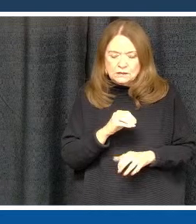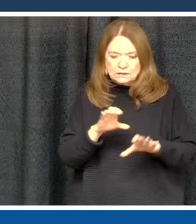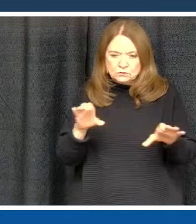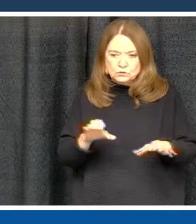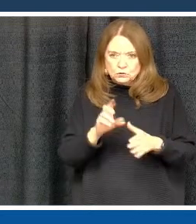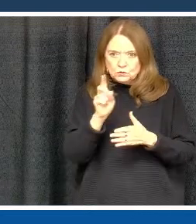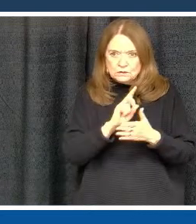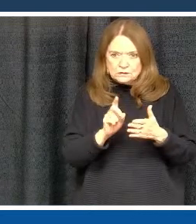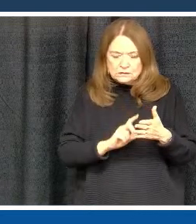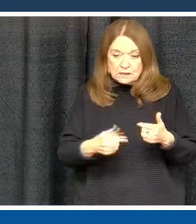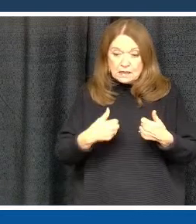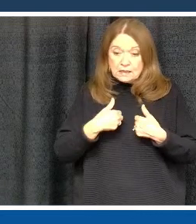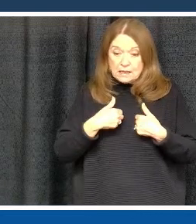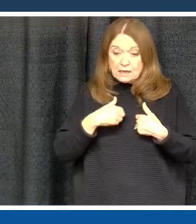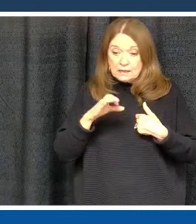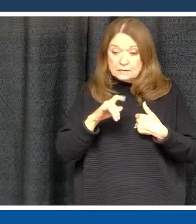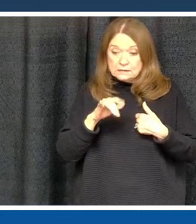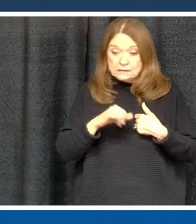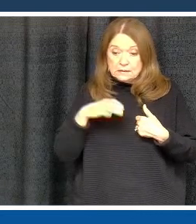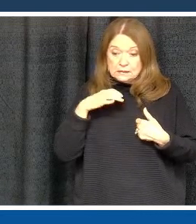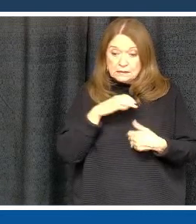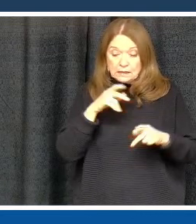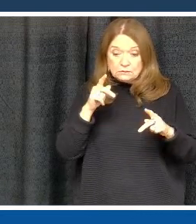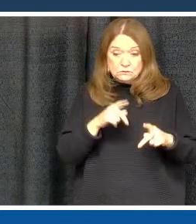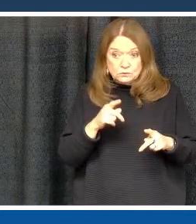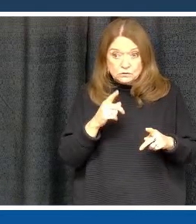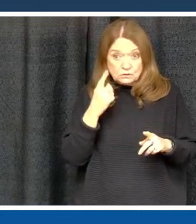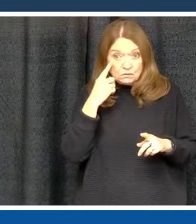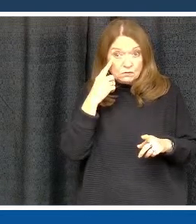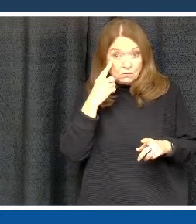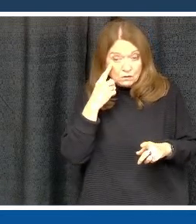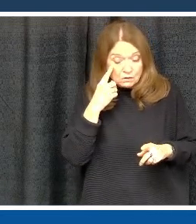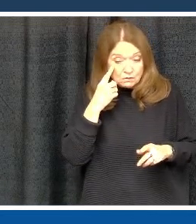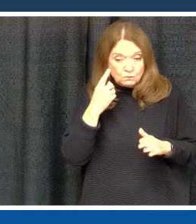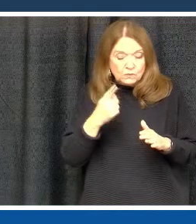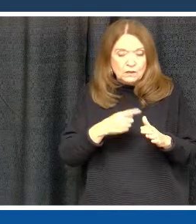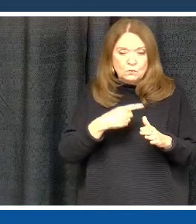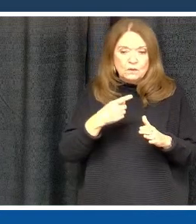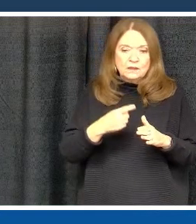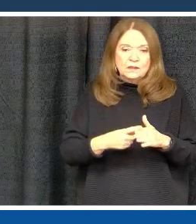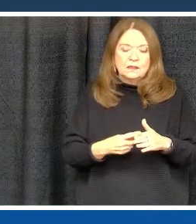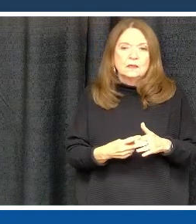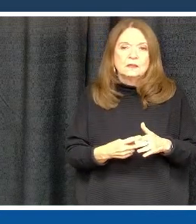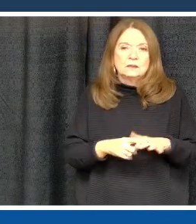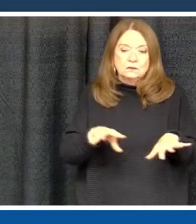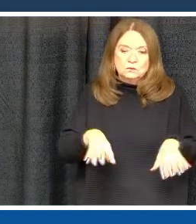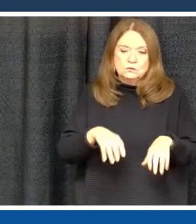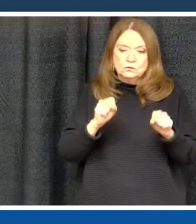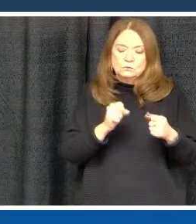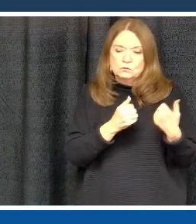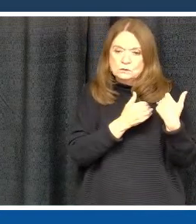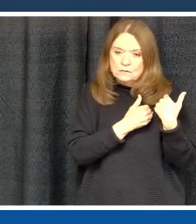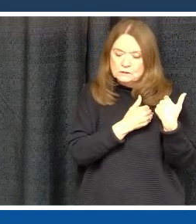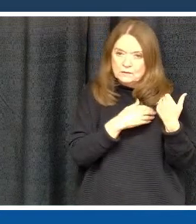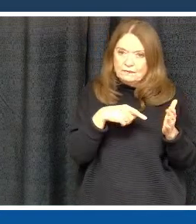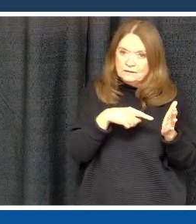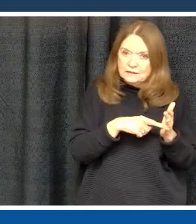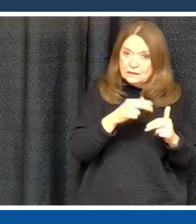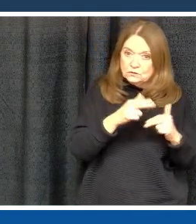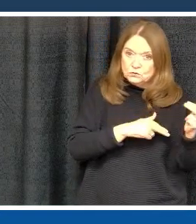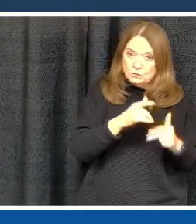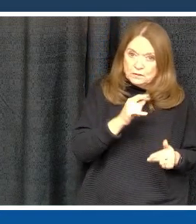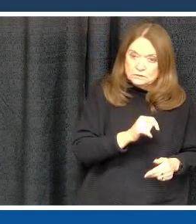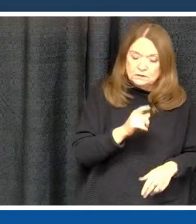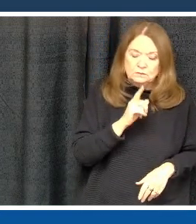design, I, as a city council person, was under the impression that we would then assume the responsibility and the debt to build it. I mean, it